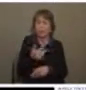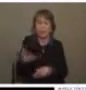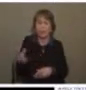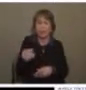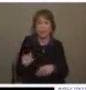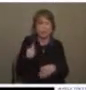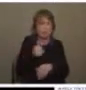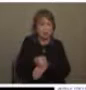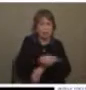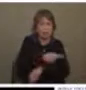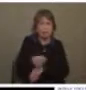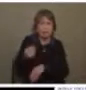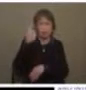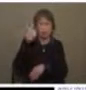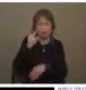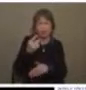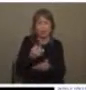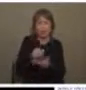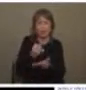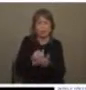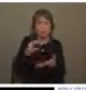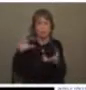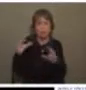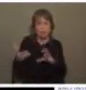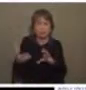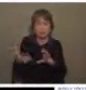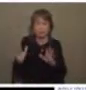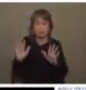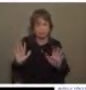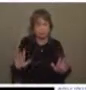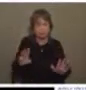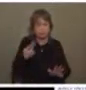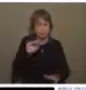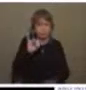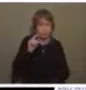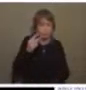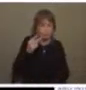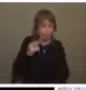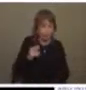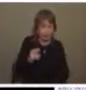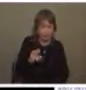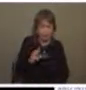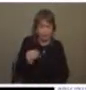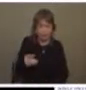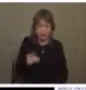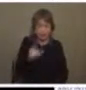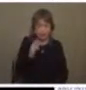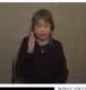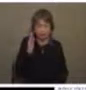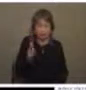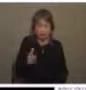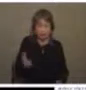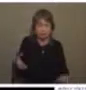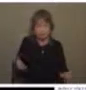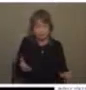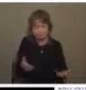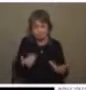economic crisis of Puerto Rico. Let me try to address each of those points as briefly as I can in the 300 seconds I have